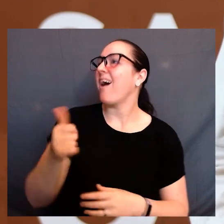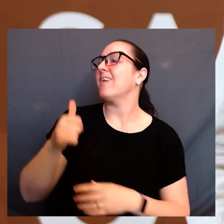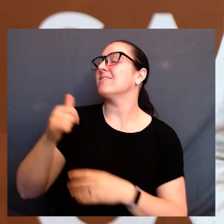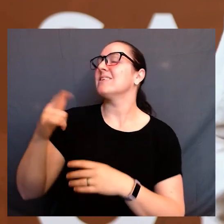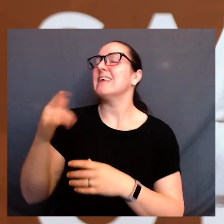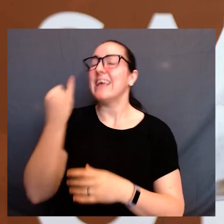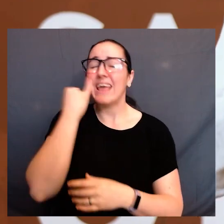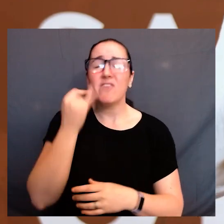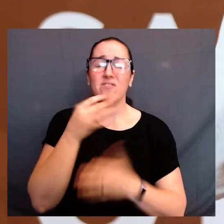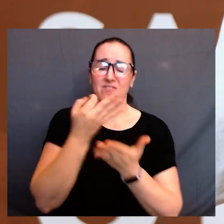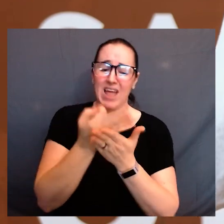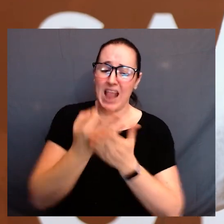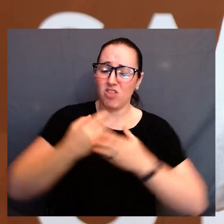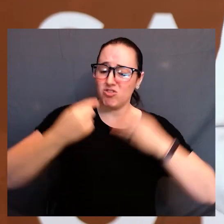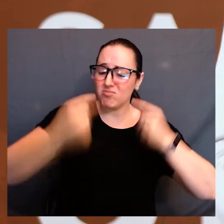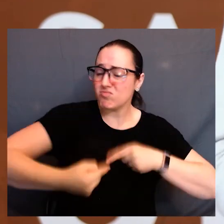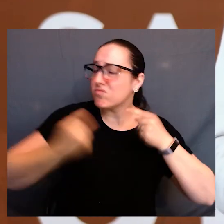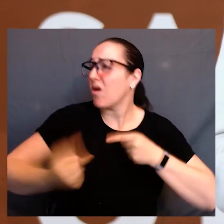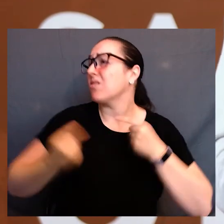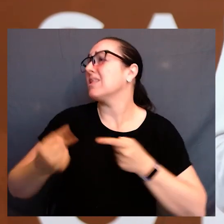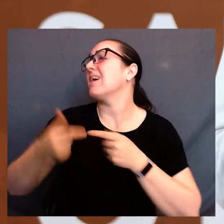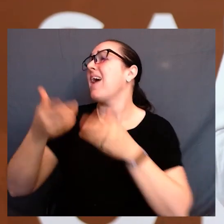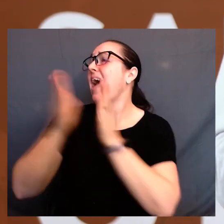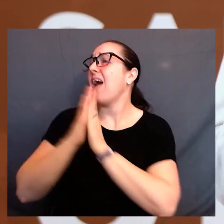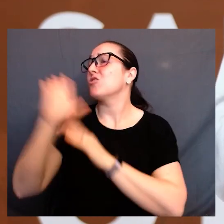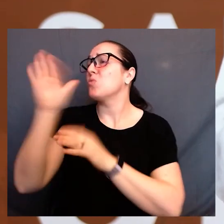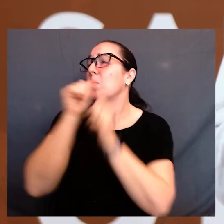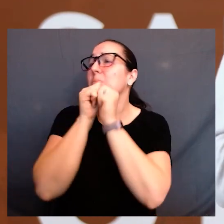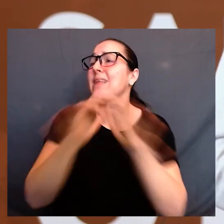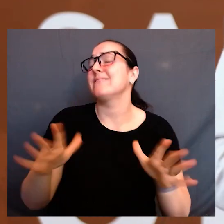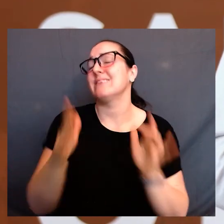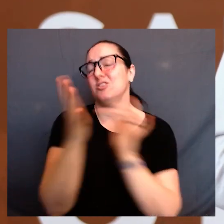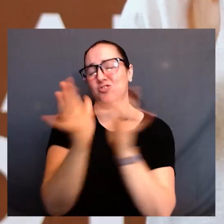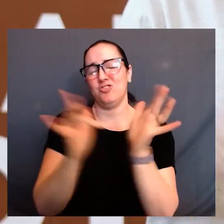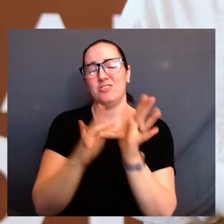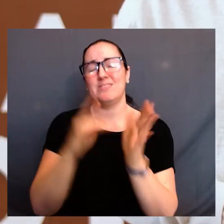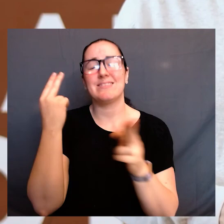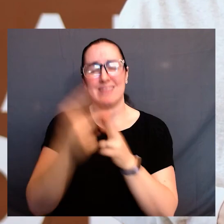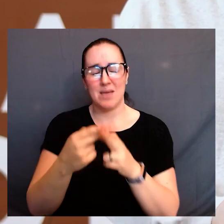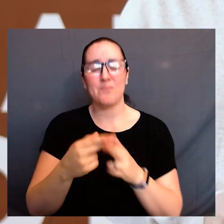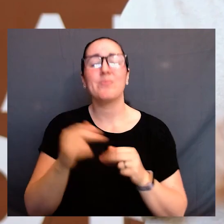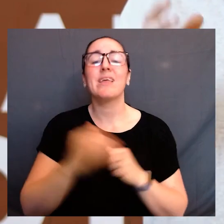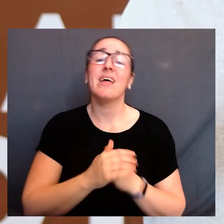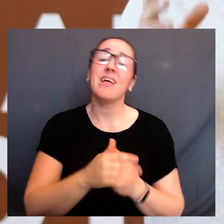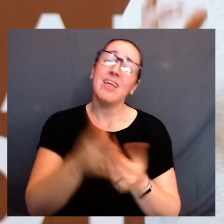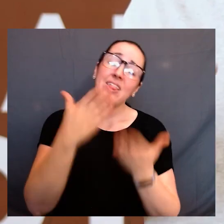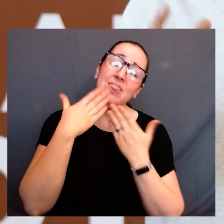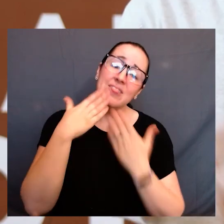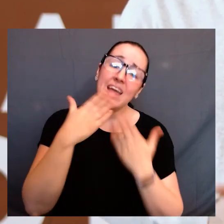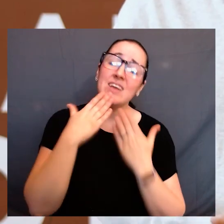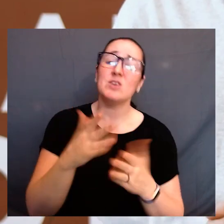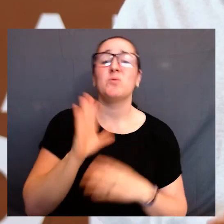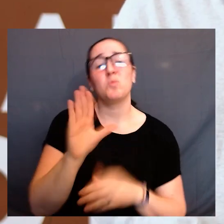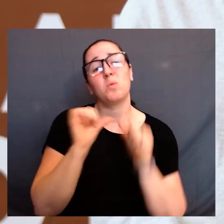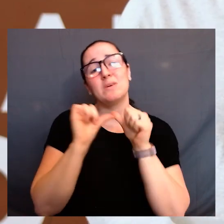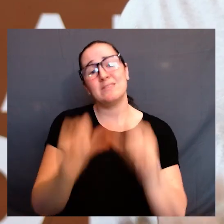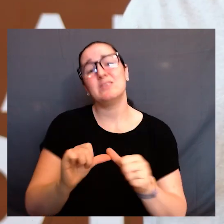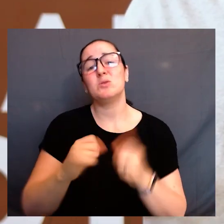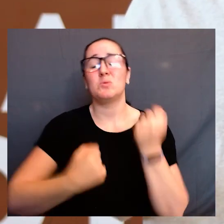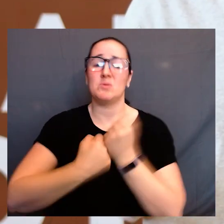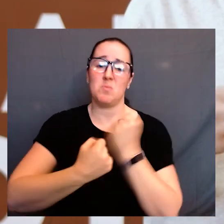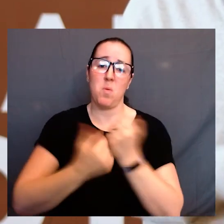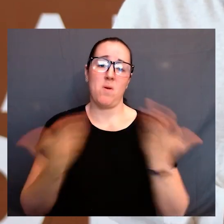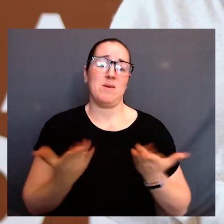them financially. We ask for your blessing in all this in the name of Jesus. Thank you, family, for your continued support of Pure Heart